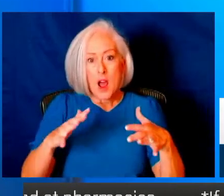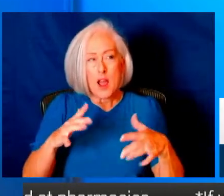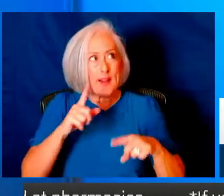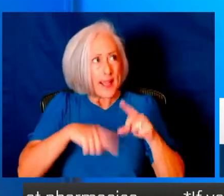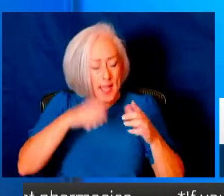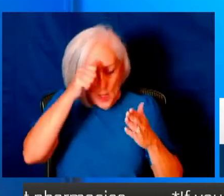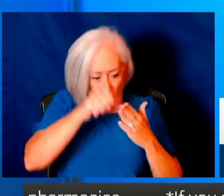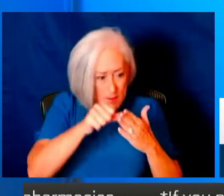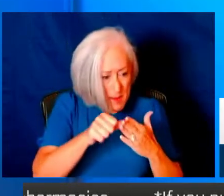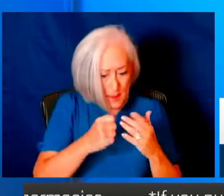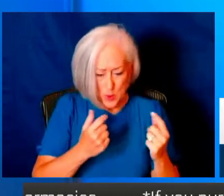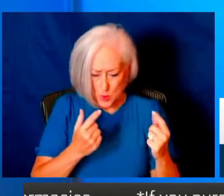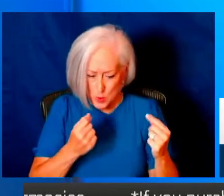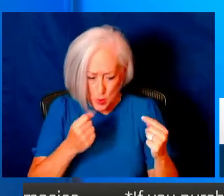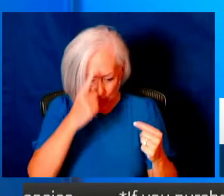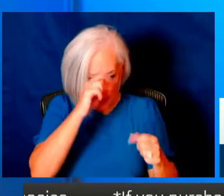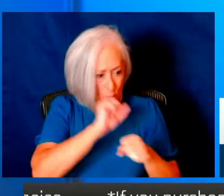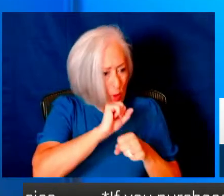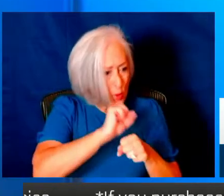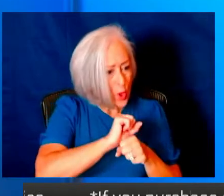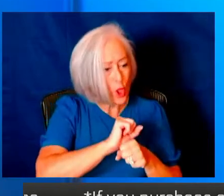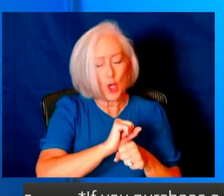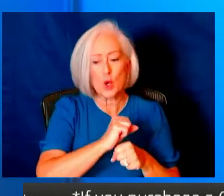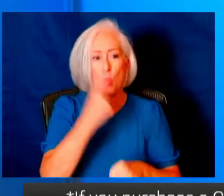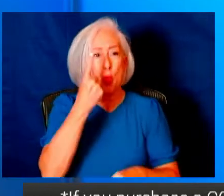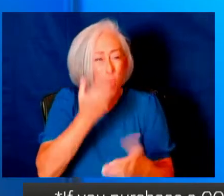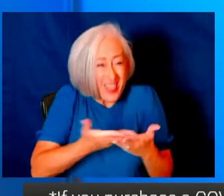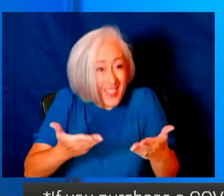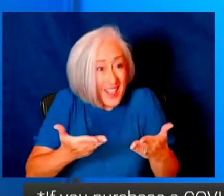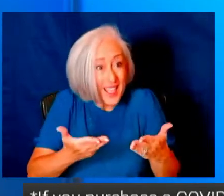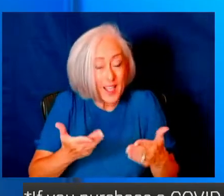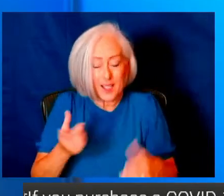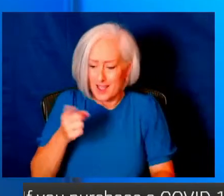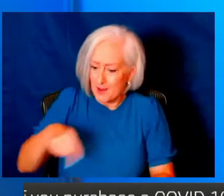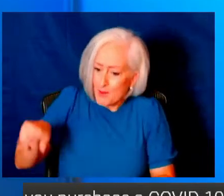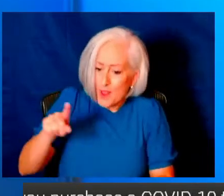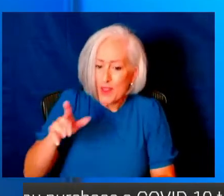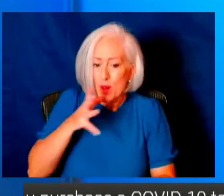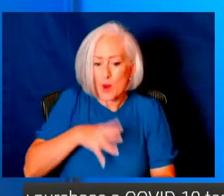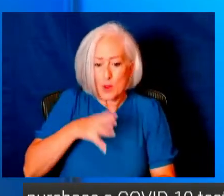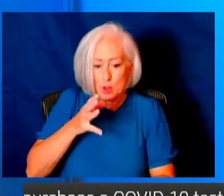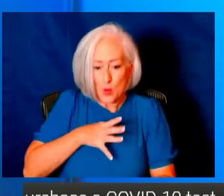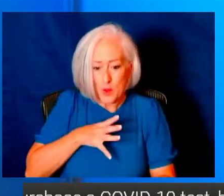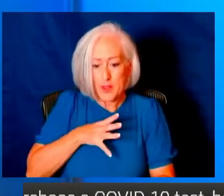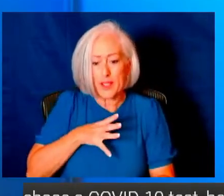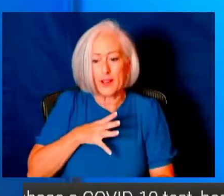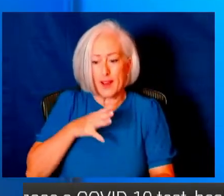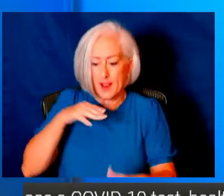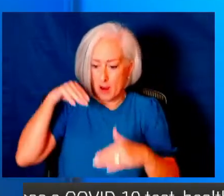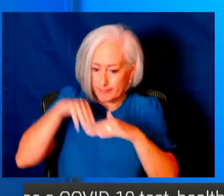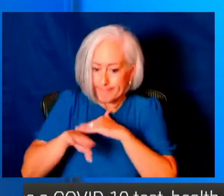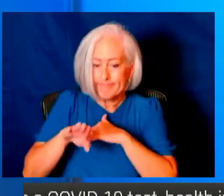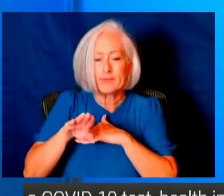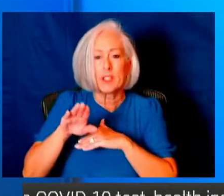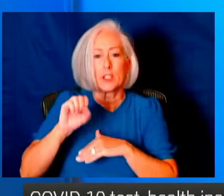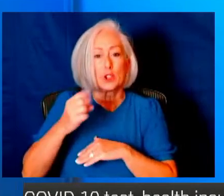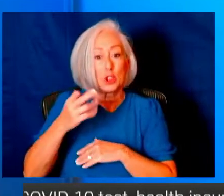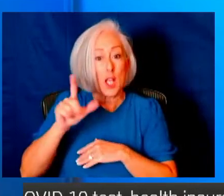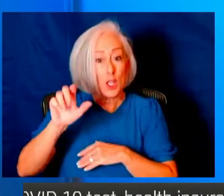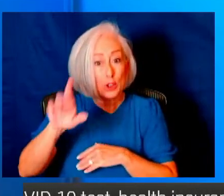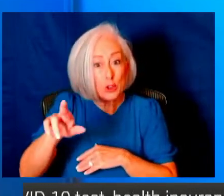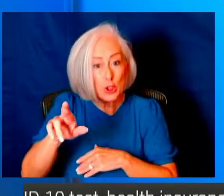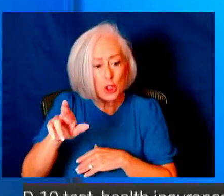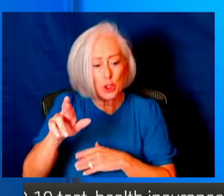for work or a task for work, but they're getting up from a shelter. They're figuring out how to get to a